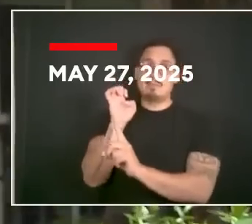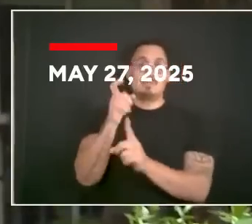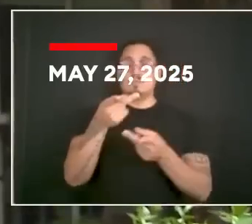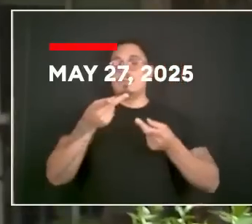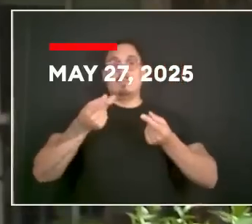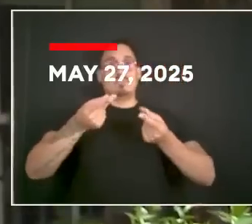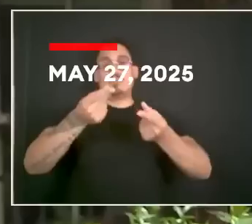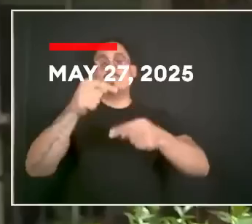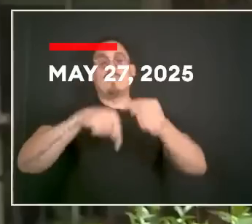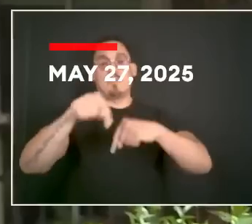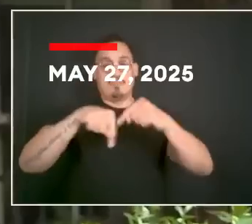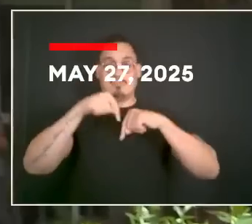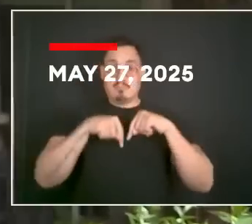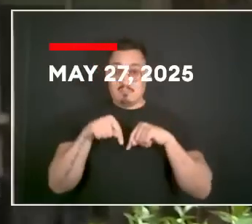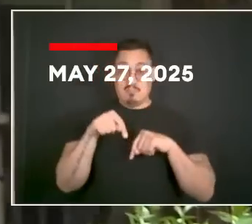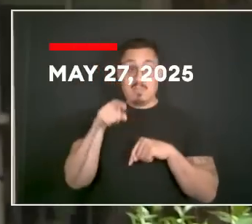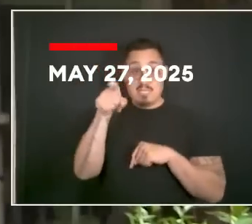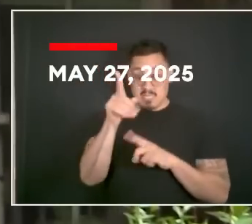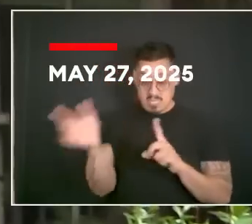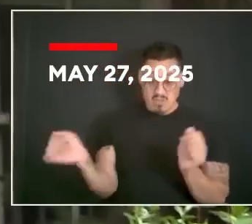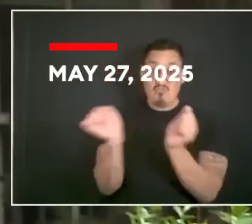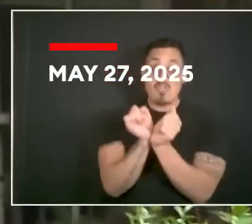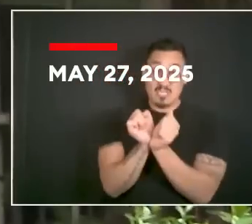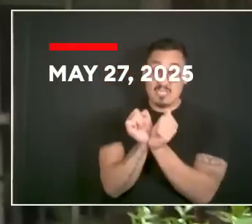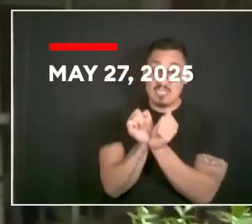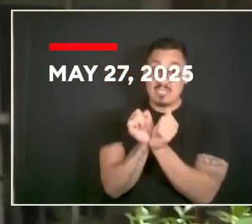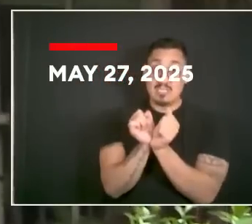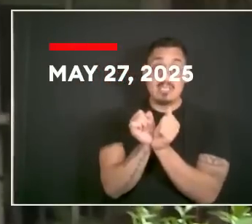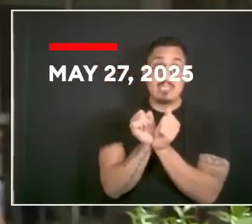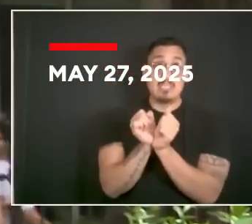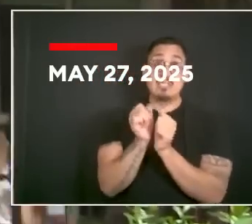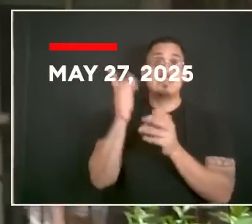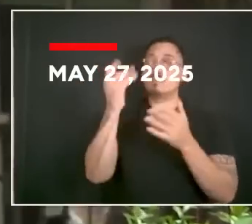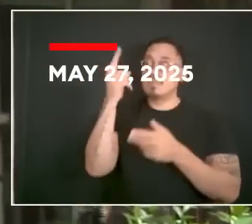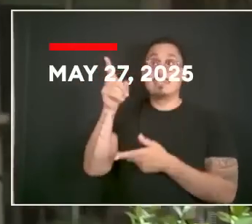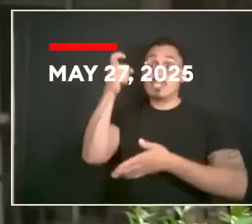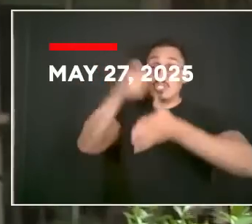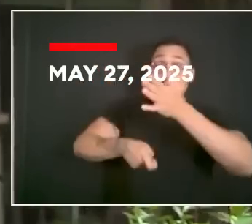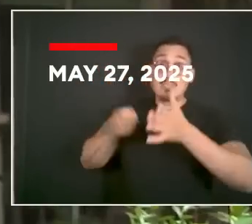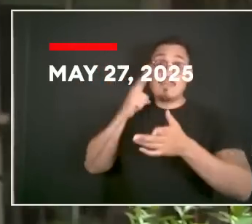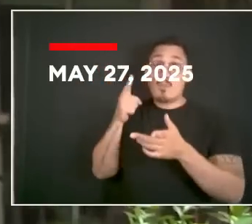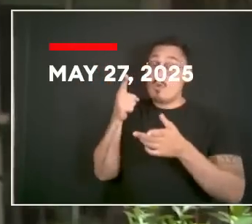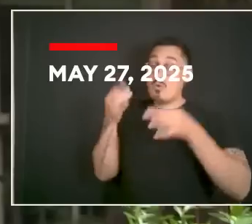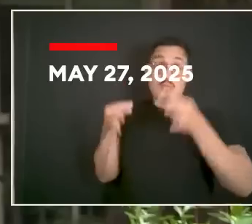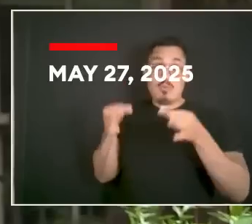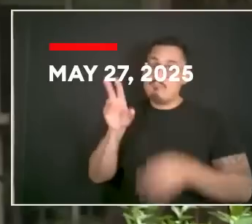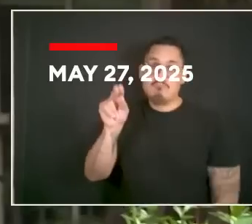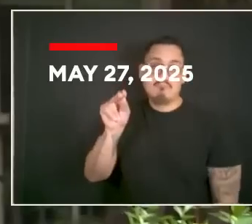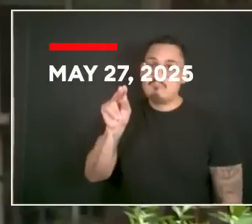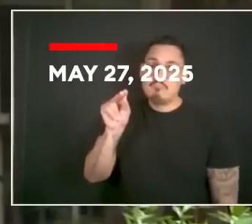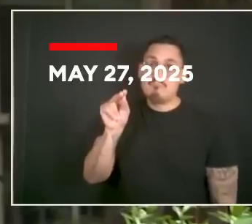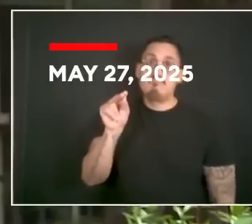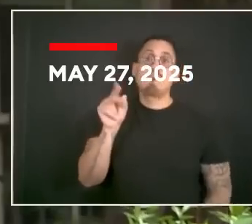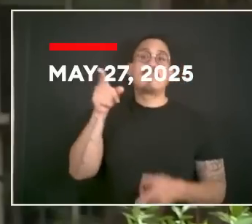arrested with a gun? He was never charged or prosecuted or... Was he charged by the police for carrying a gun? He was charged